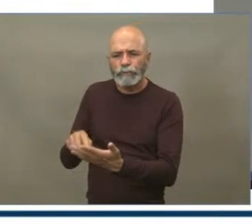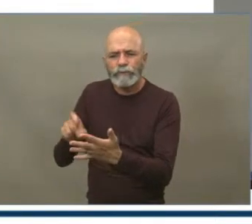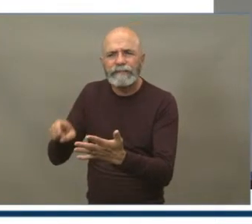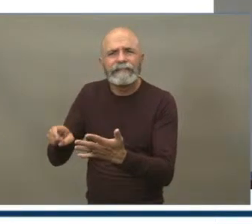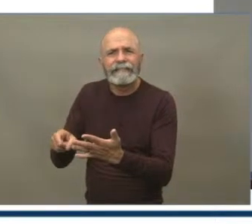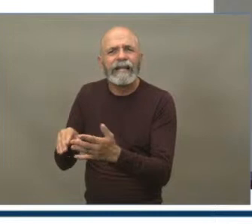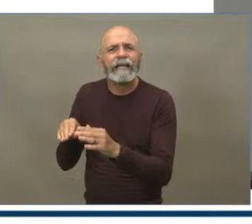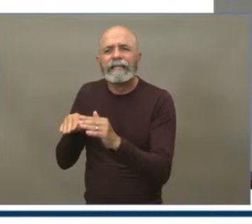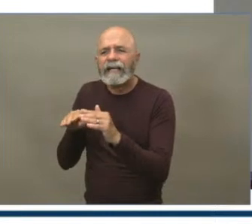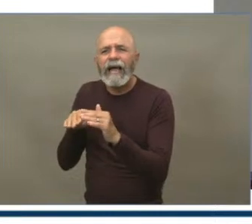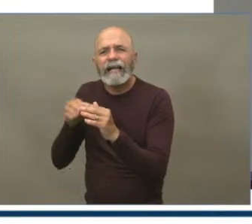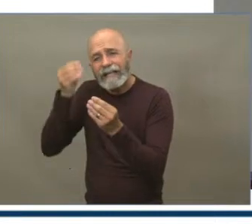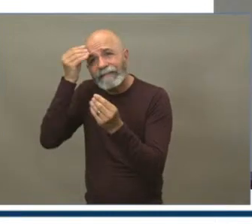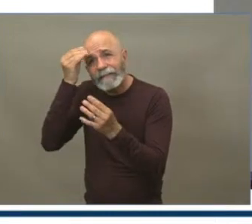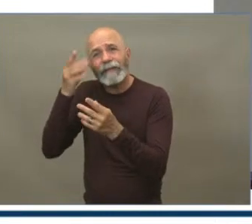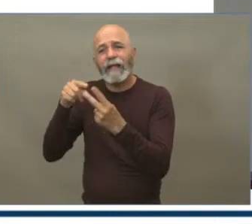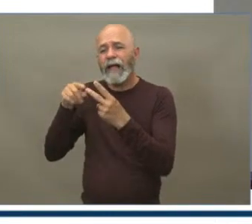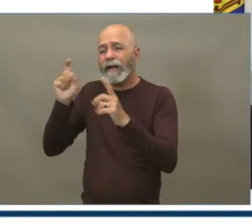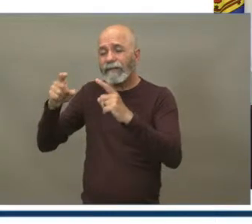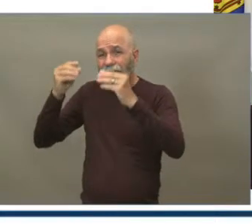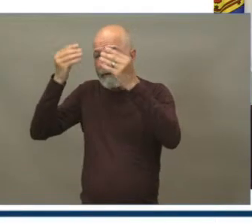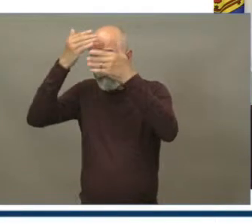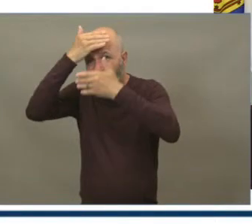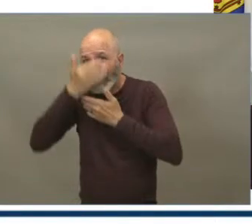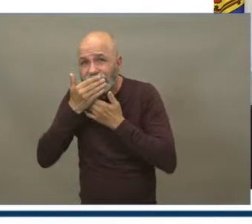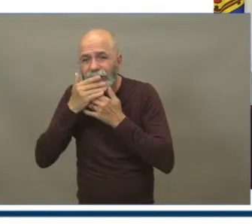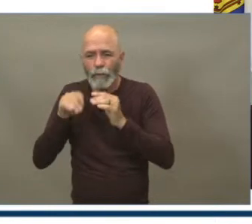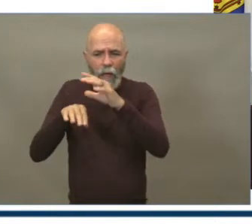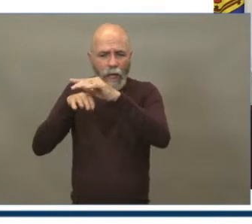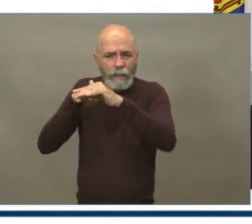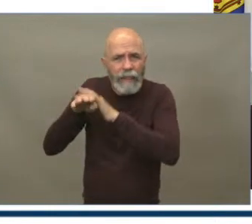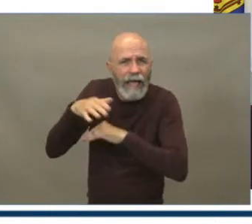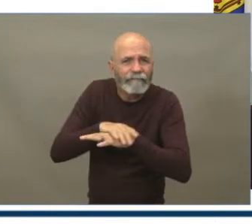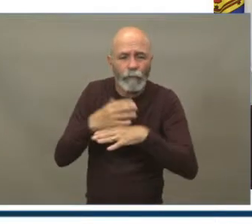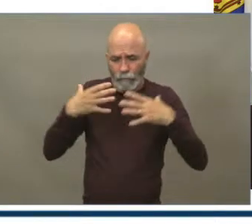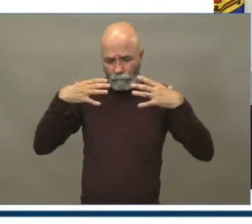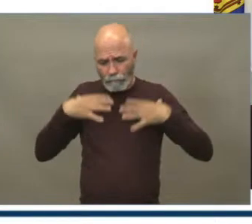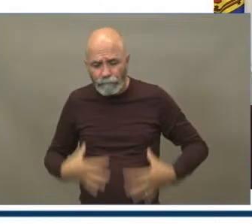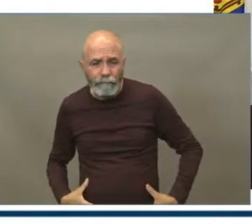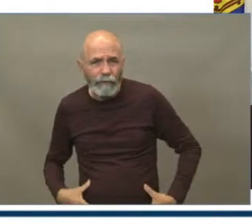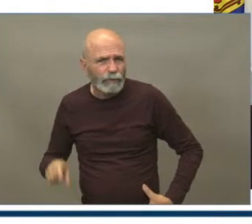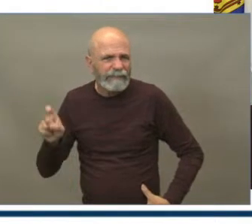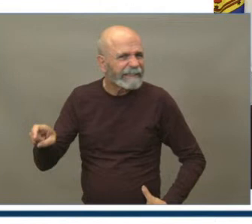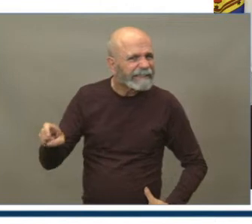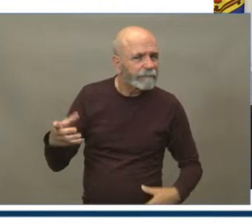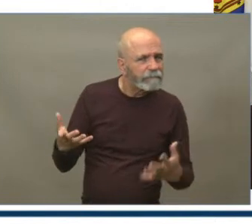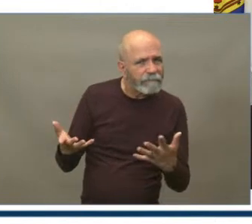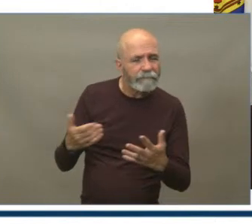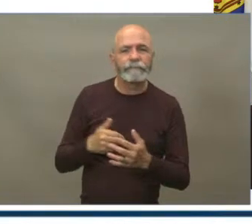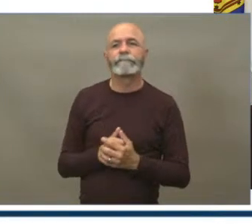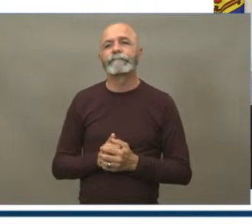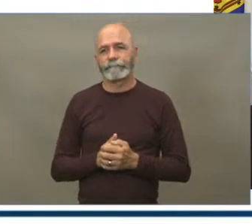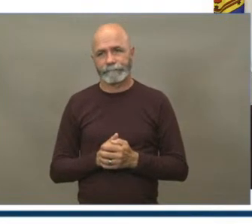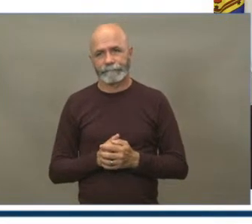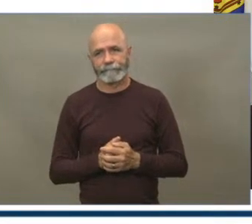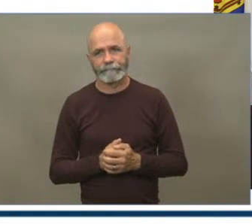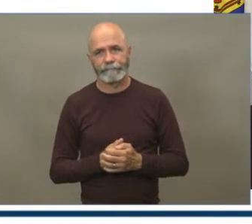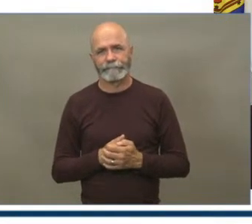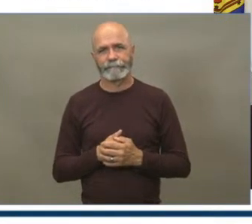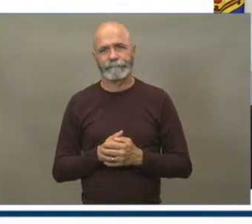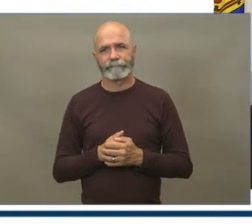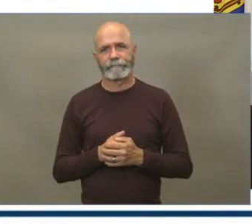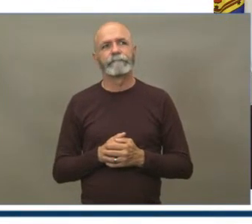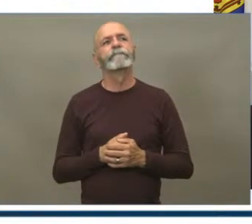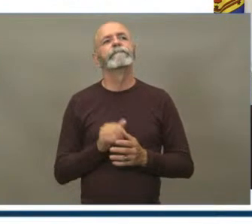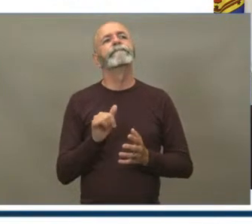PPE for a child care setting. Do you have a follow-up, Lex? Yeah, I do. They say that, they're being